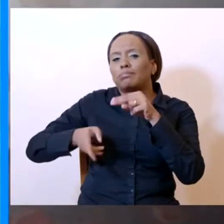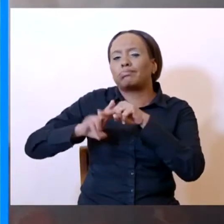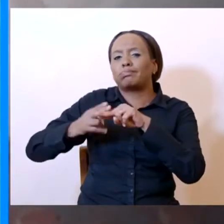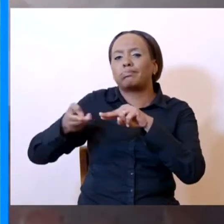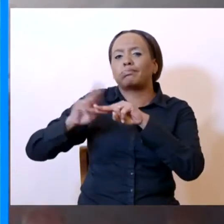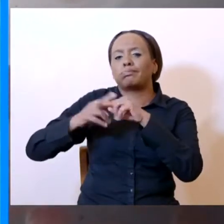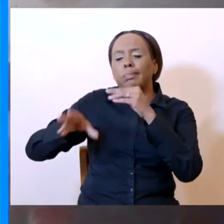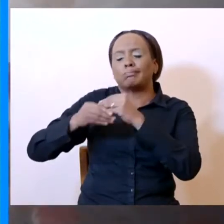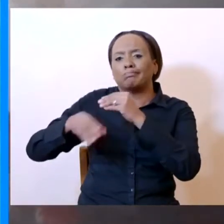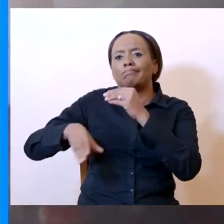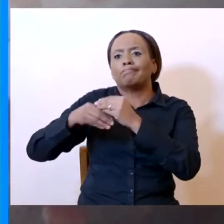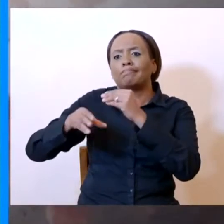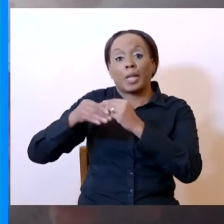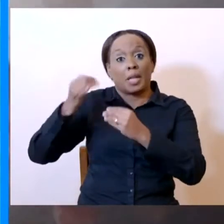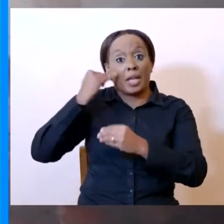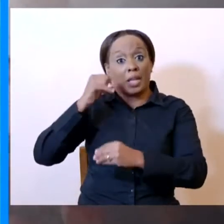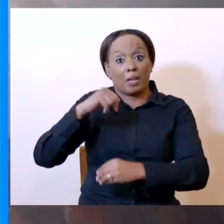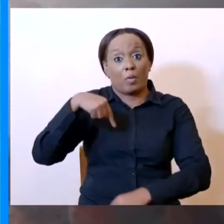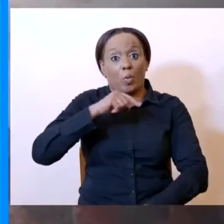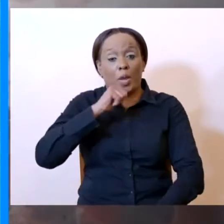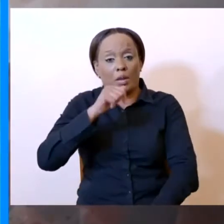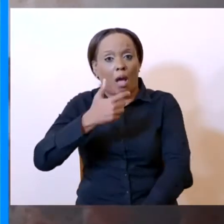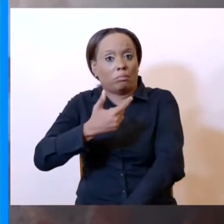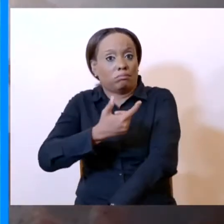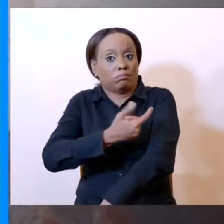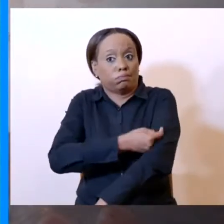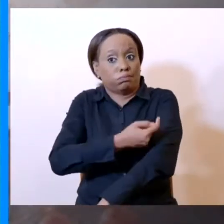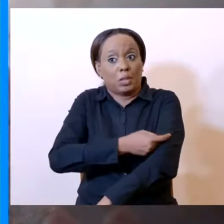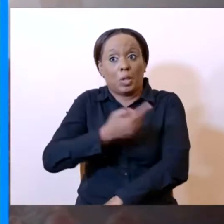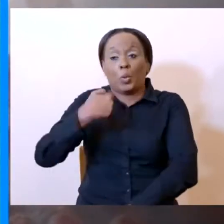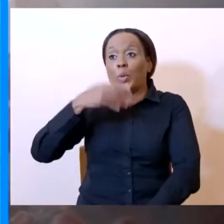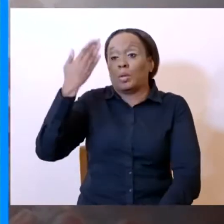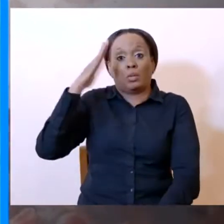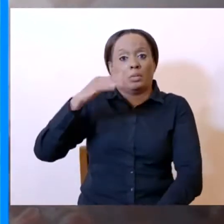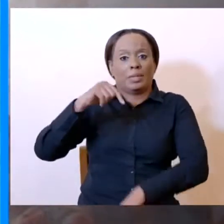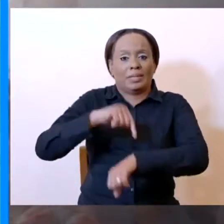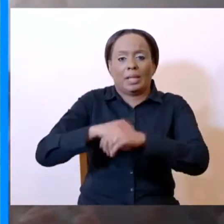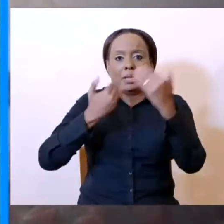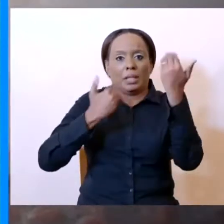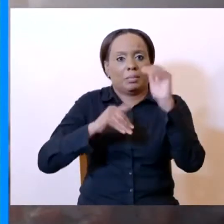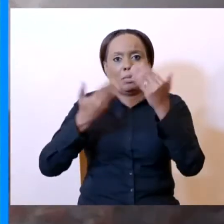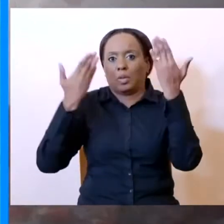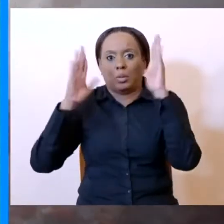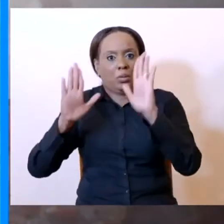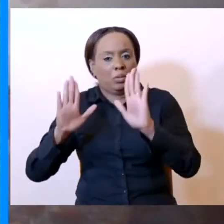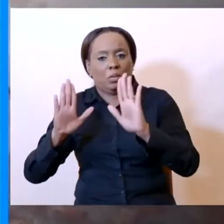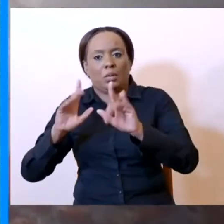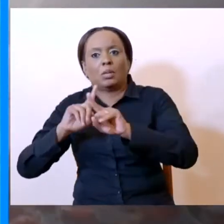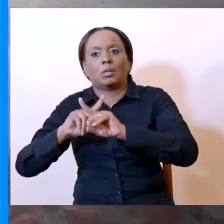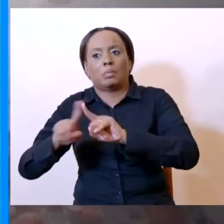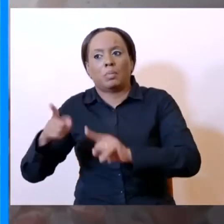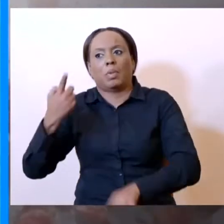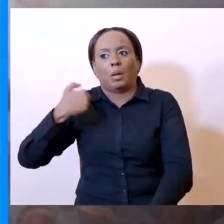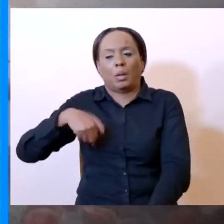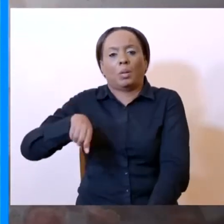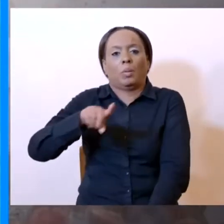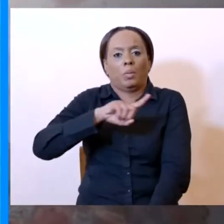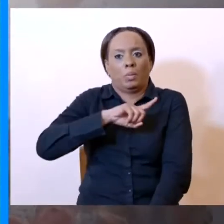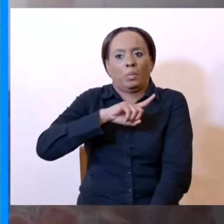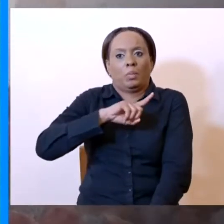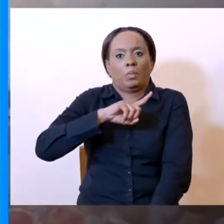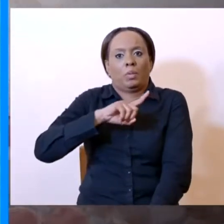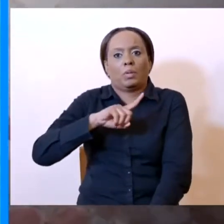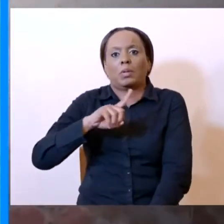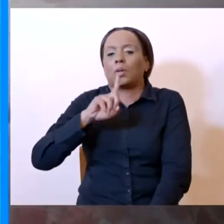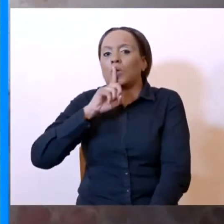get vaccinated within a timely fashion, and we don't know what that time is, then as a population, we are more at